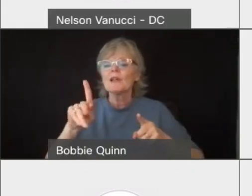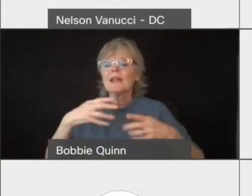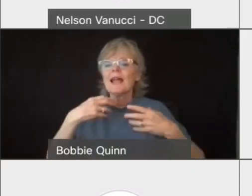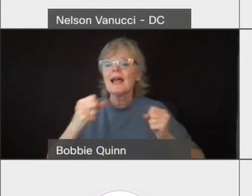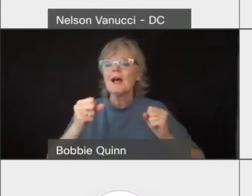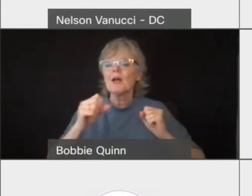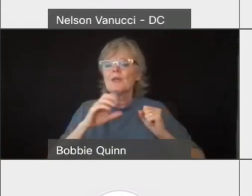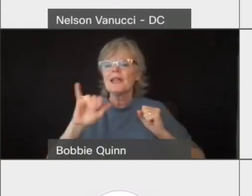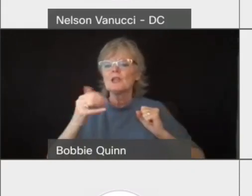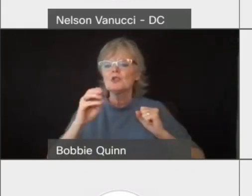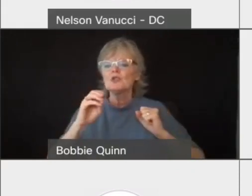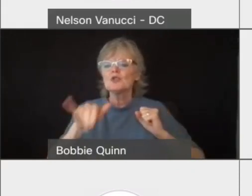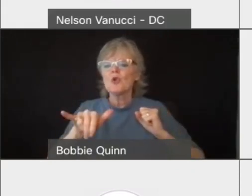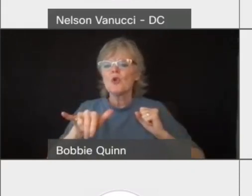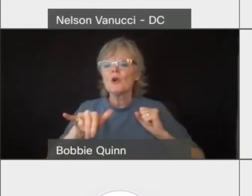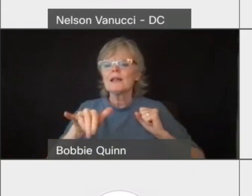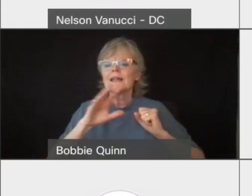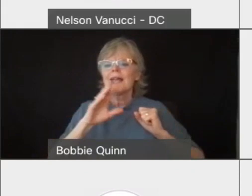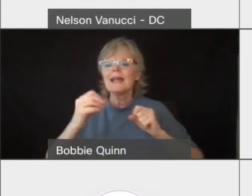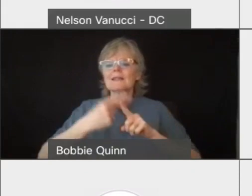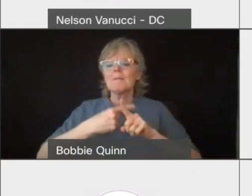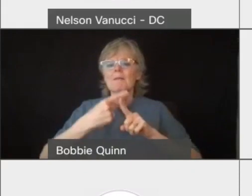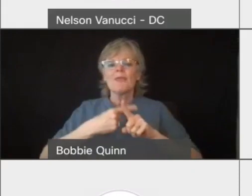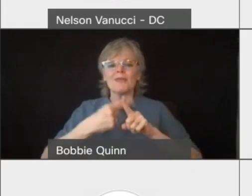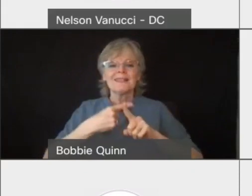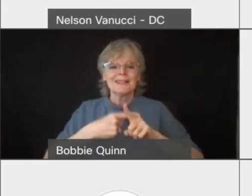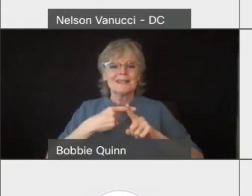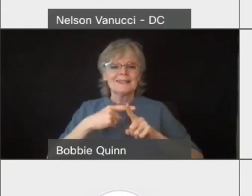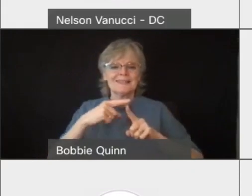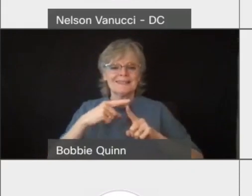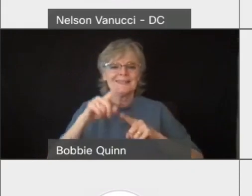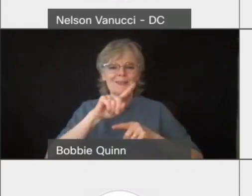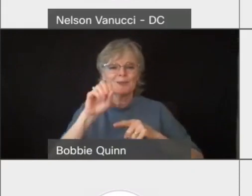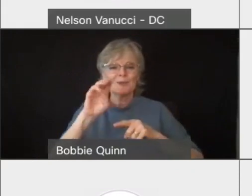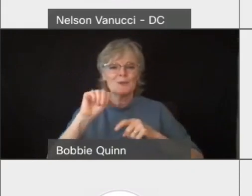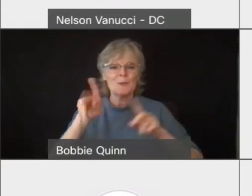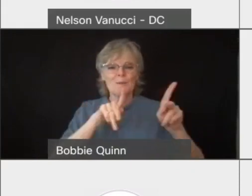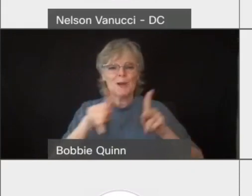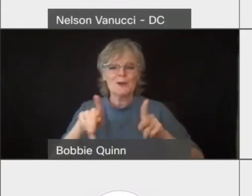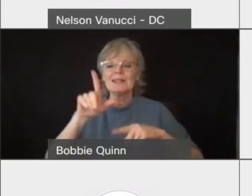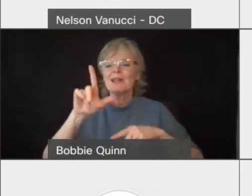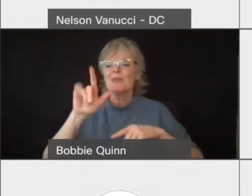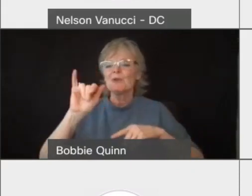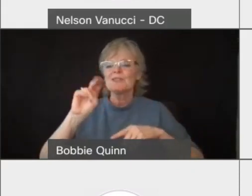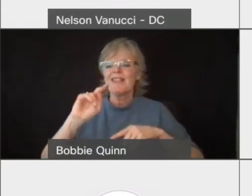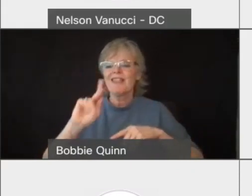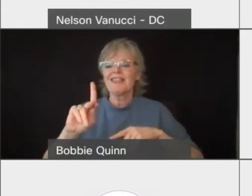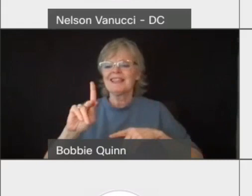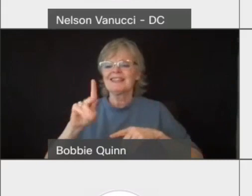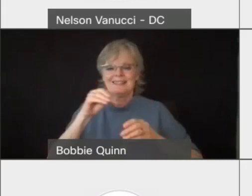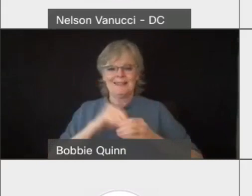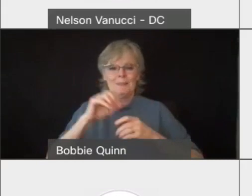has a monthly remote virtual Zoom party, and the link for that party is here in the